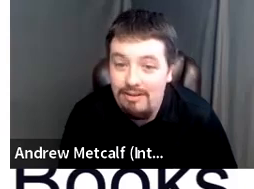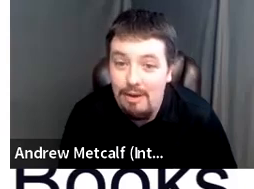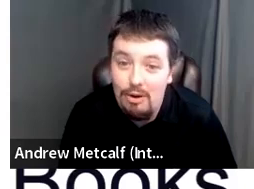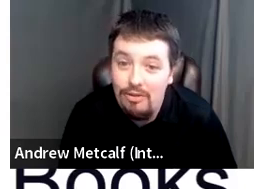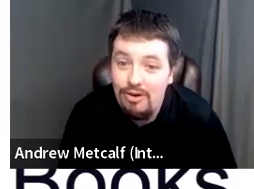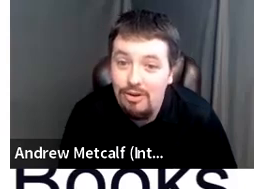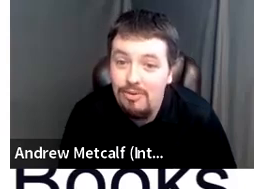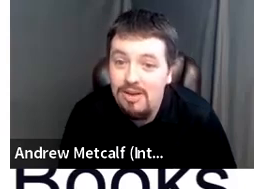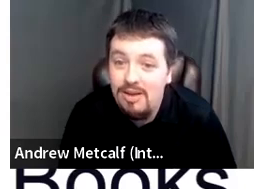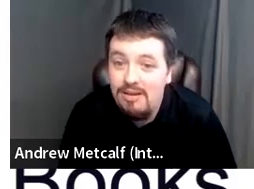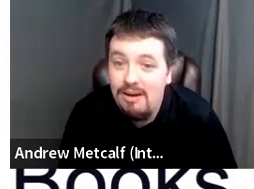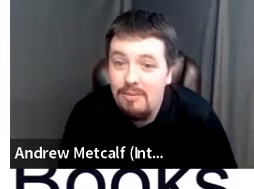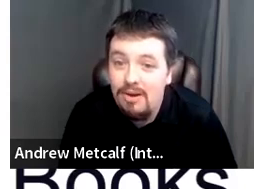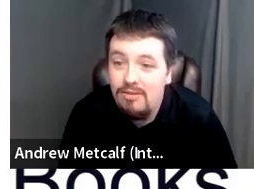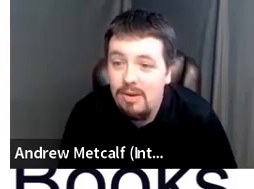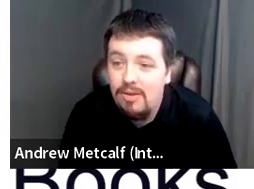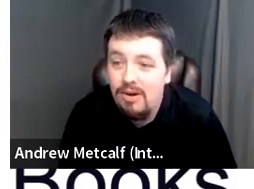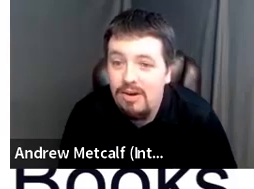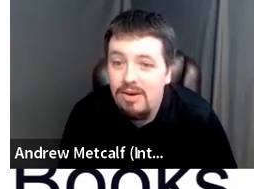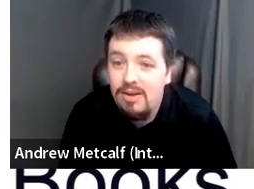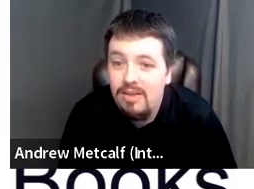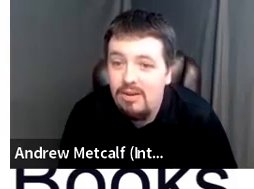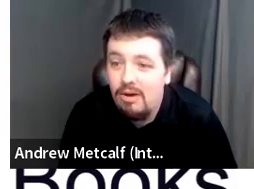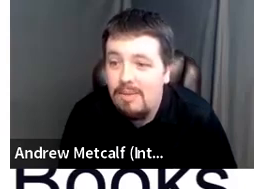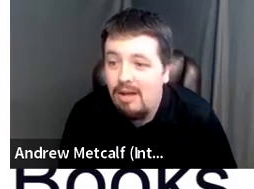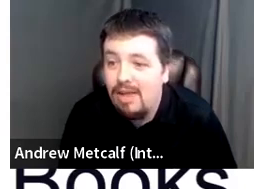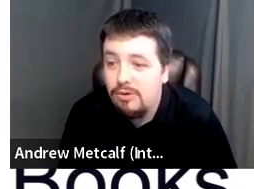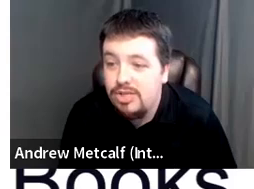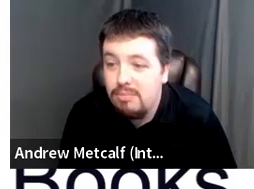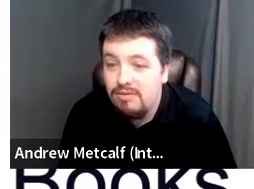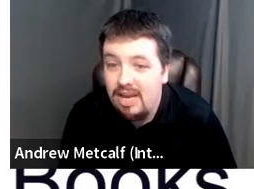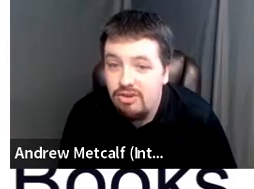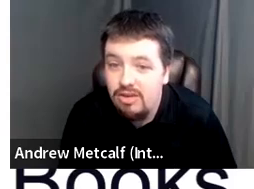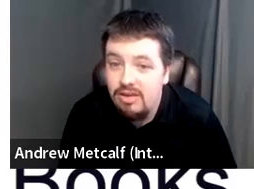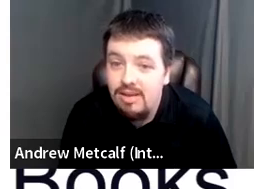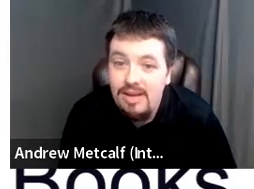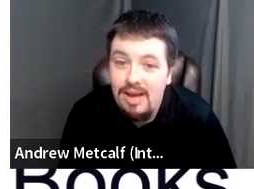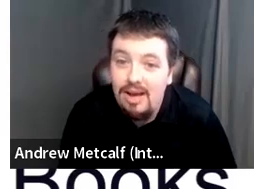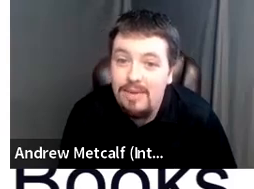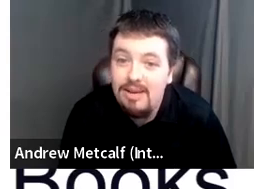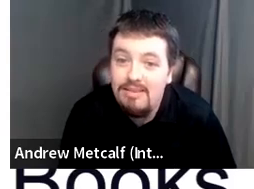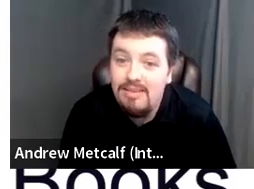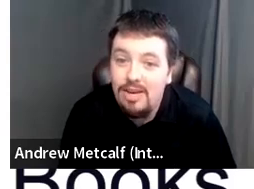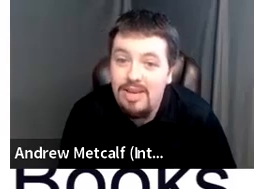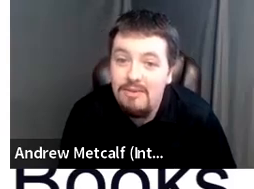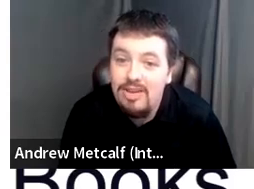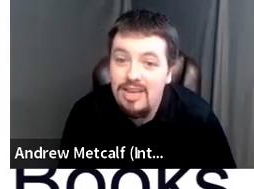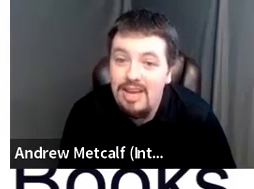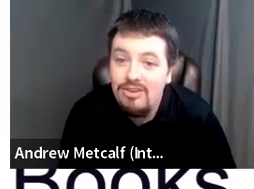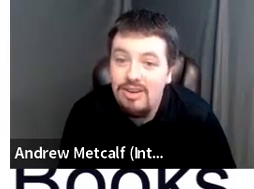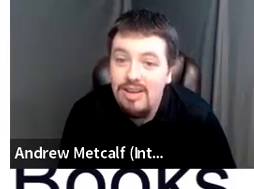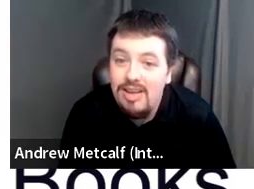He's now an author too. There's some other that talk about language deprivation, because